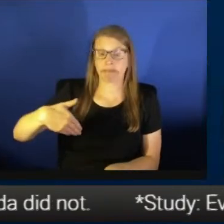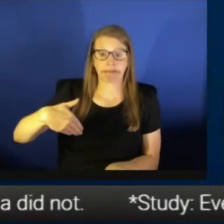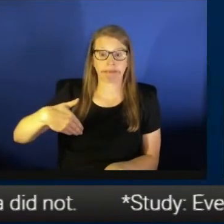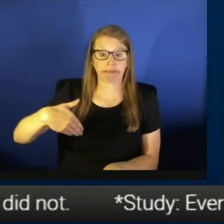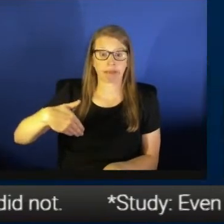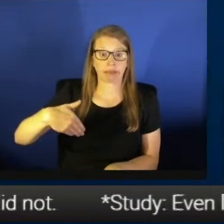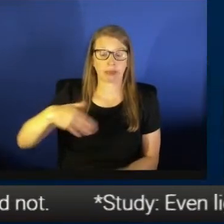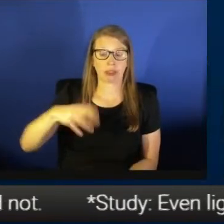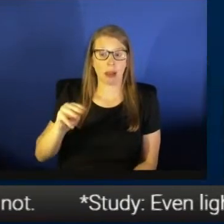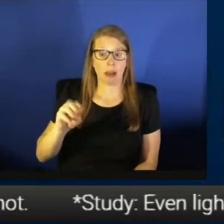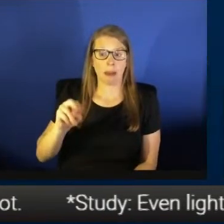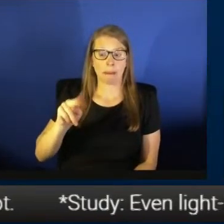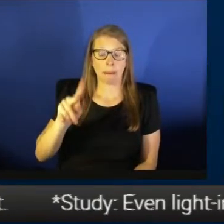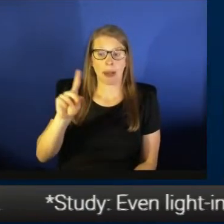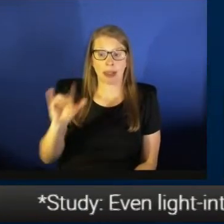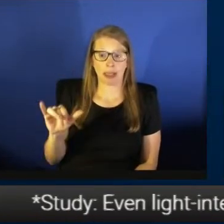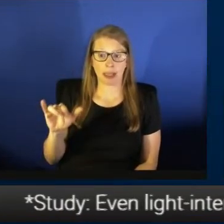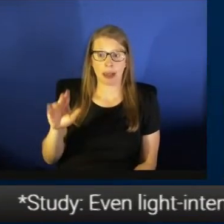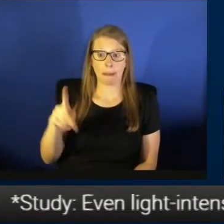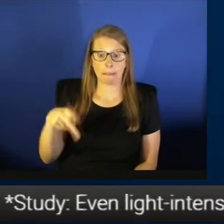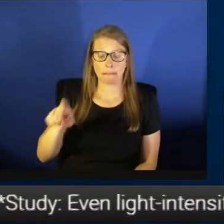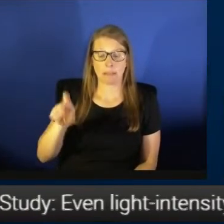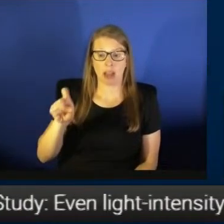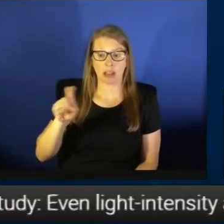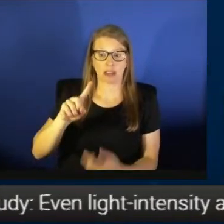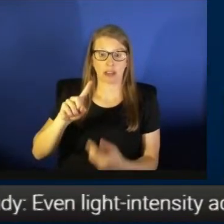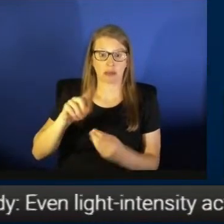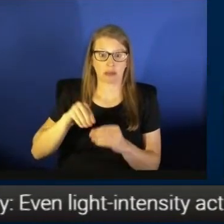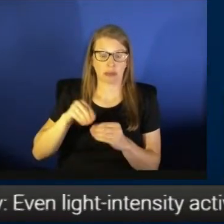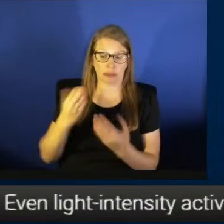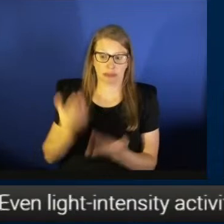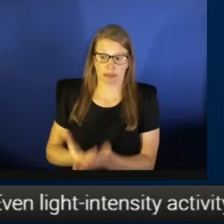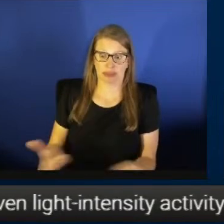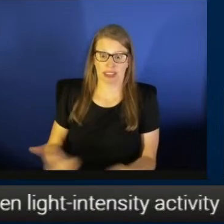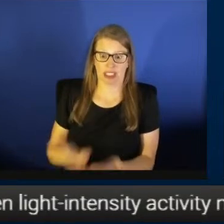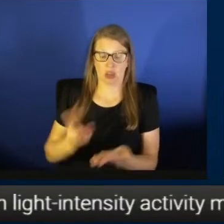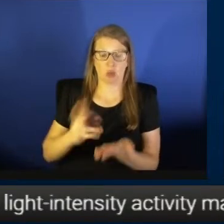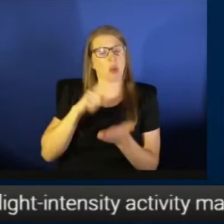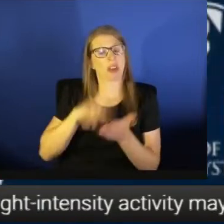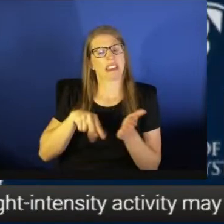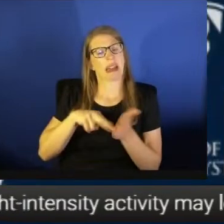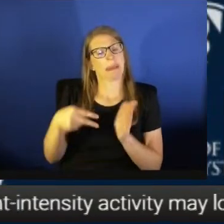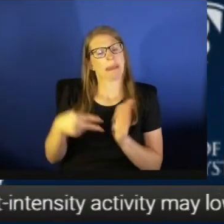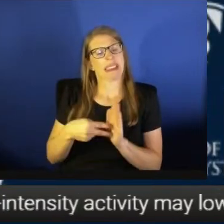Monkeypox has made its way to the metro. What do we know about that? What could that mean?